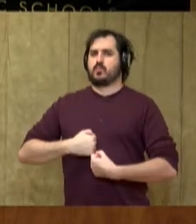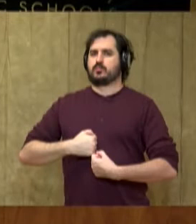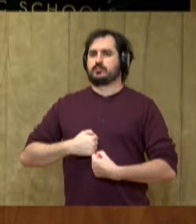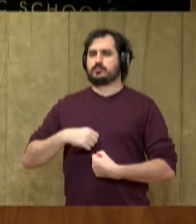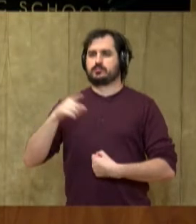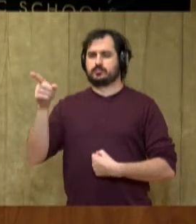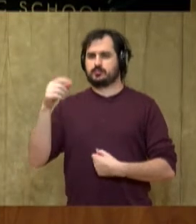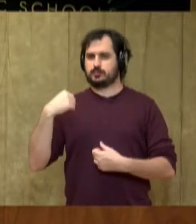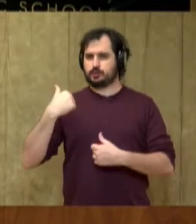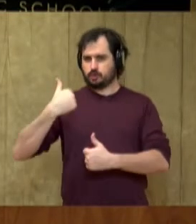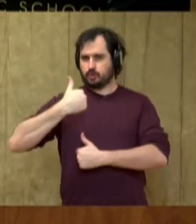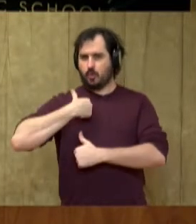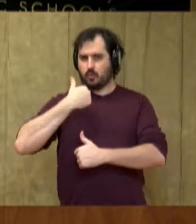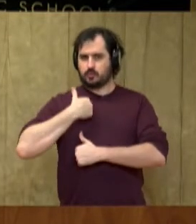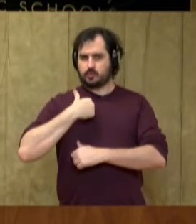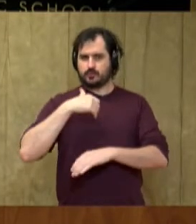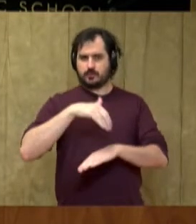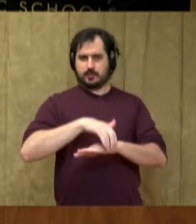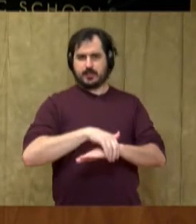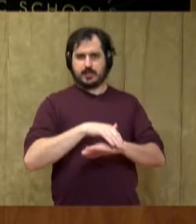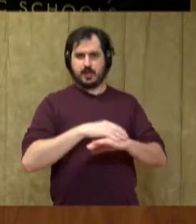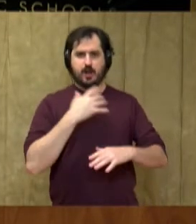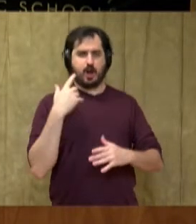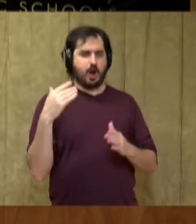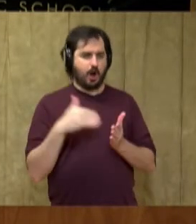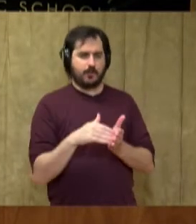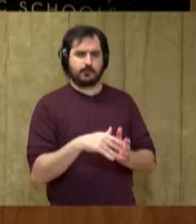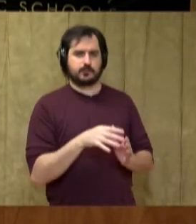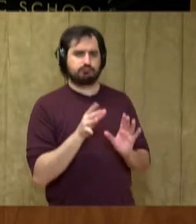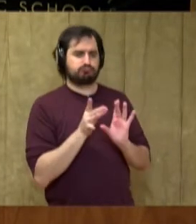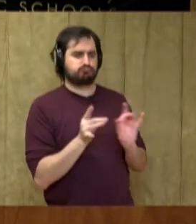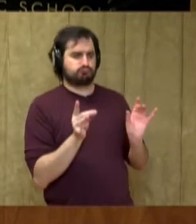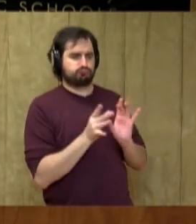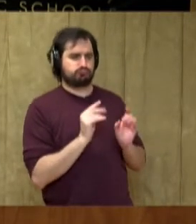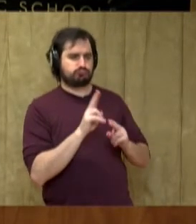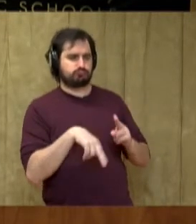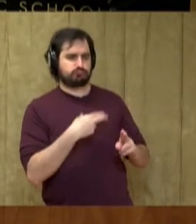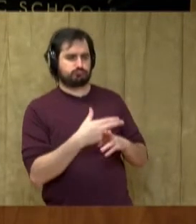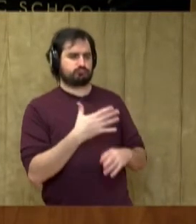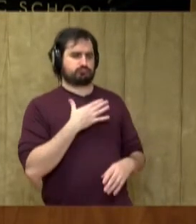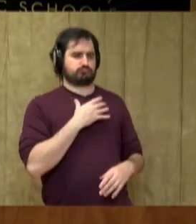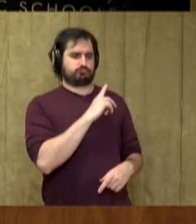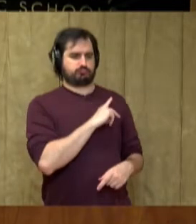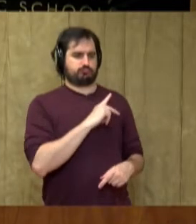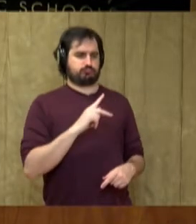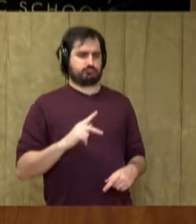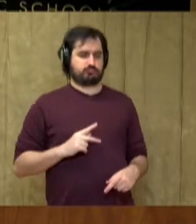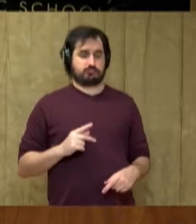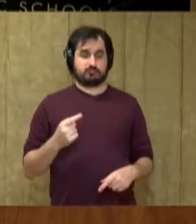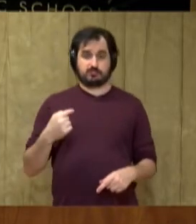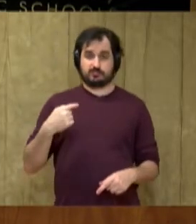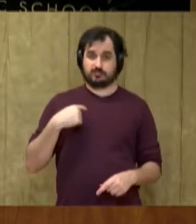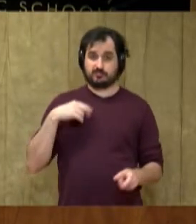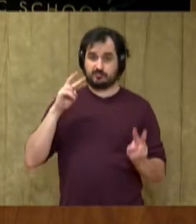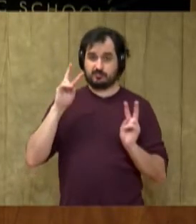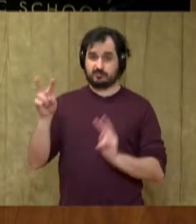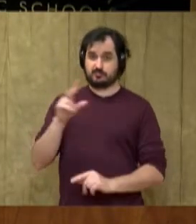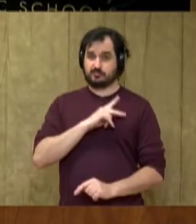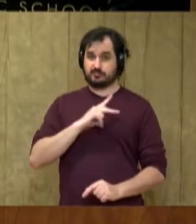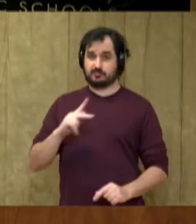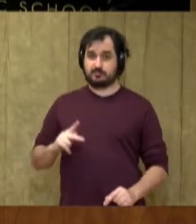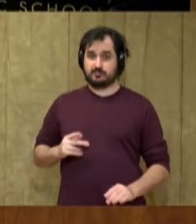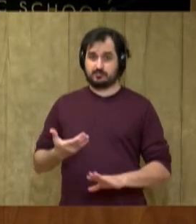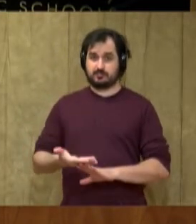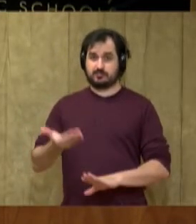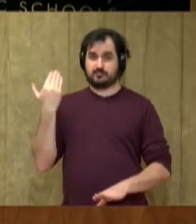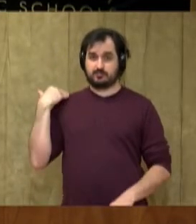never seen this king that they spoke of often. My father spoke often about liberty and independence. It made me